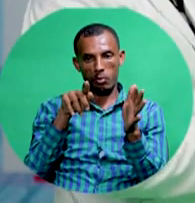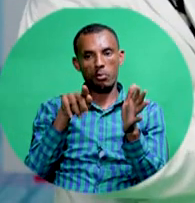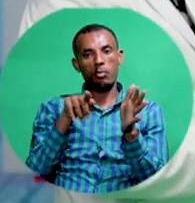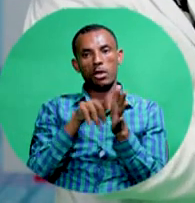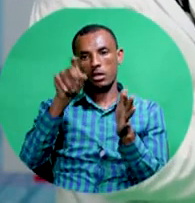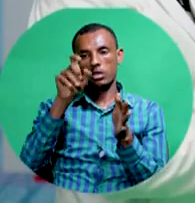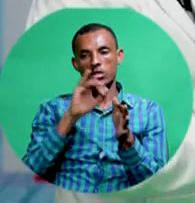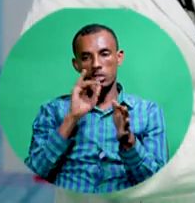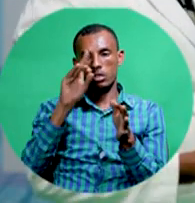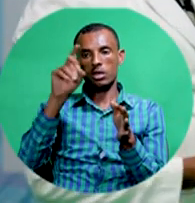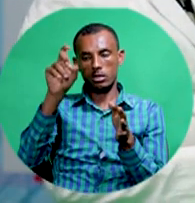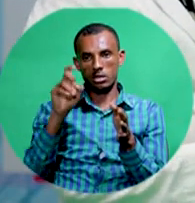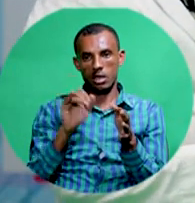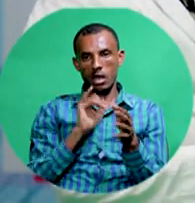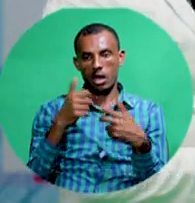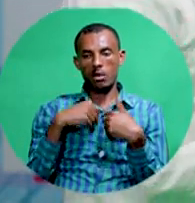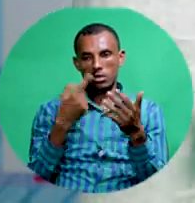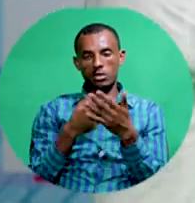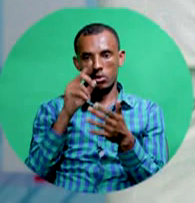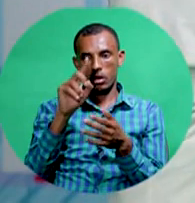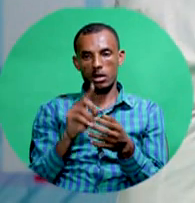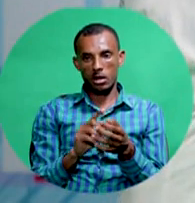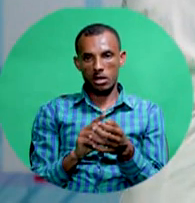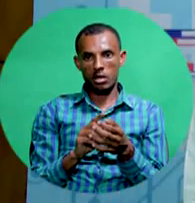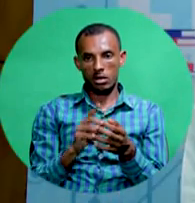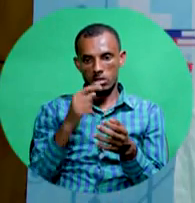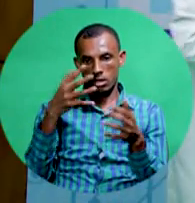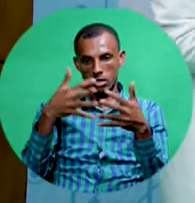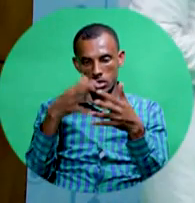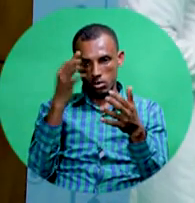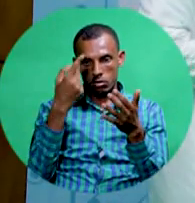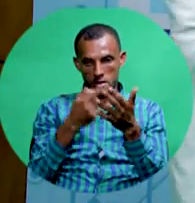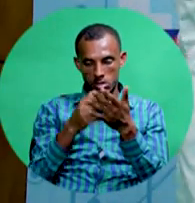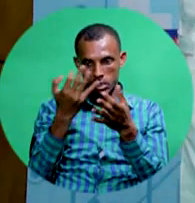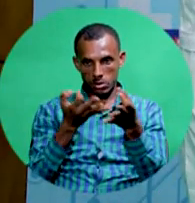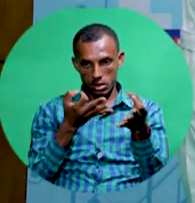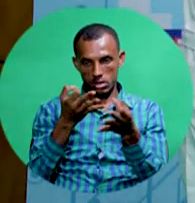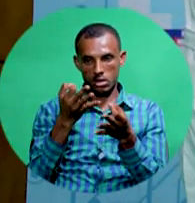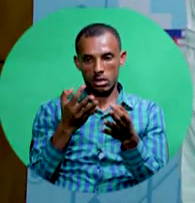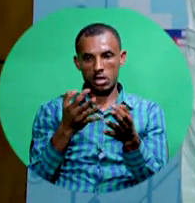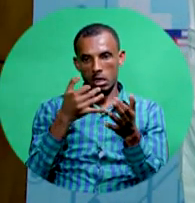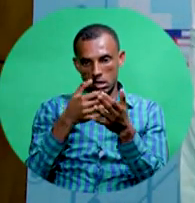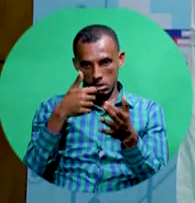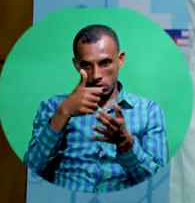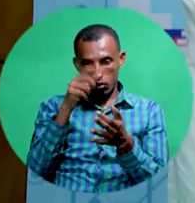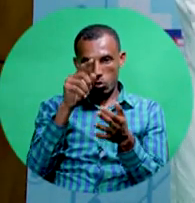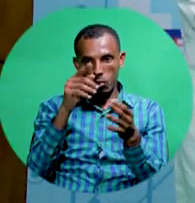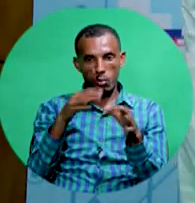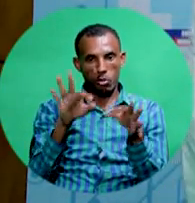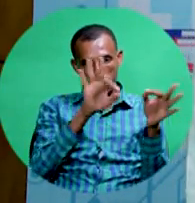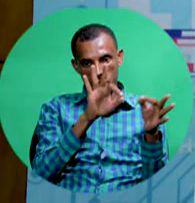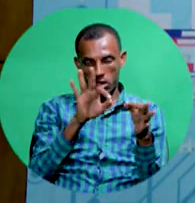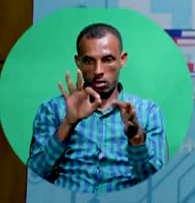dx. I hope this one is simple. The integration of this expression itself, but you put something in front